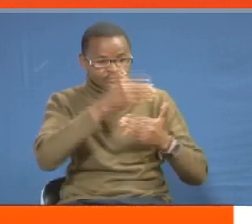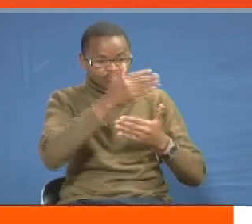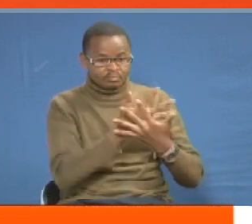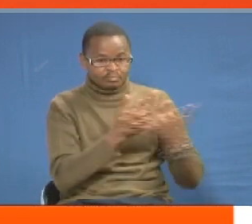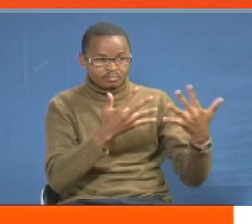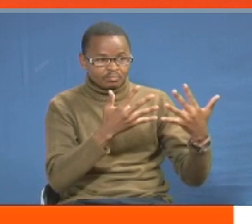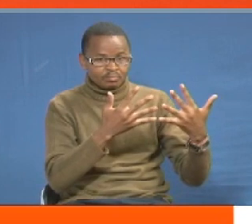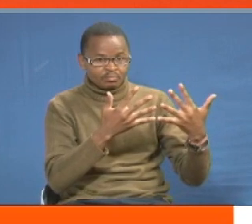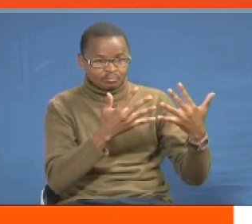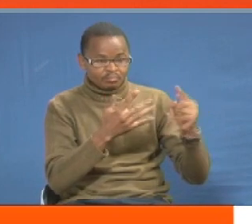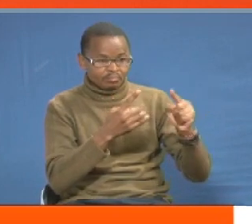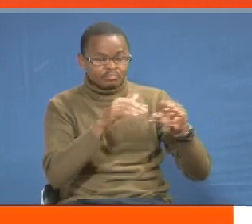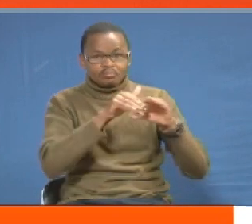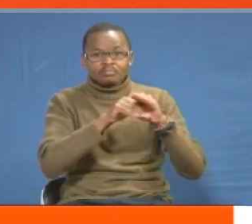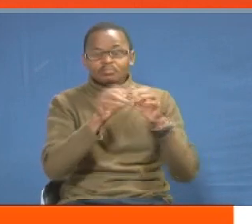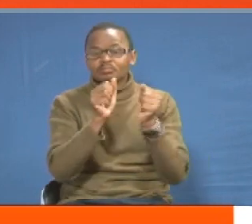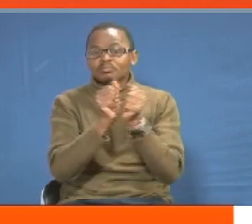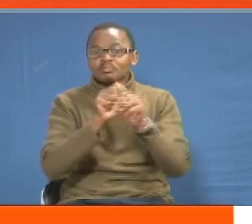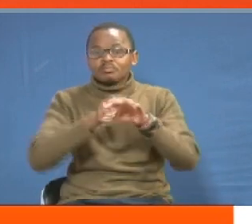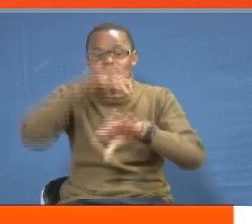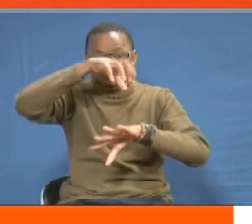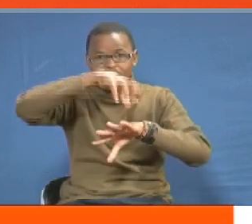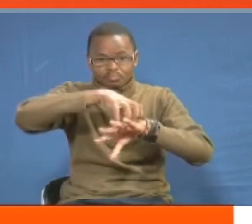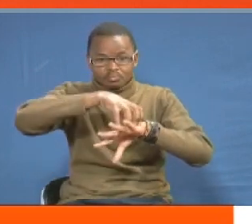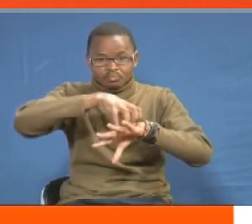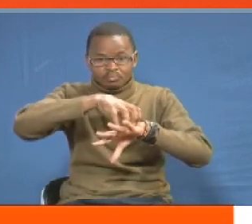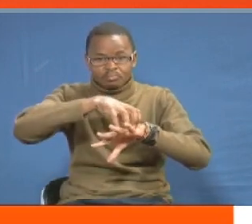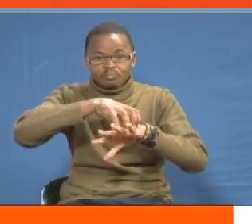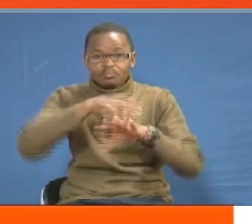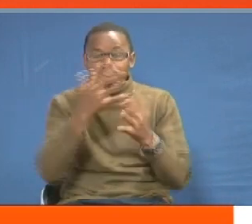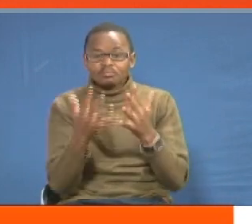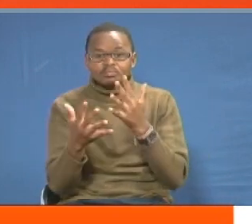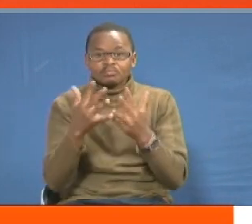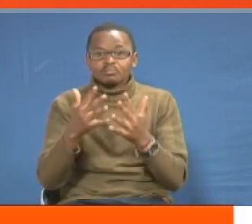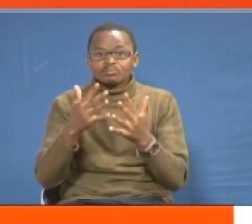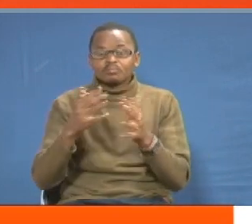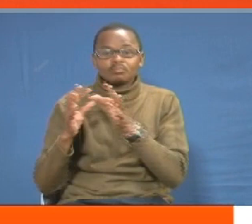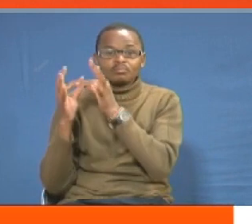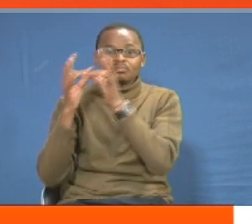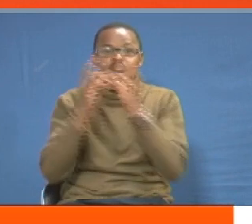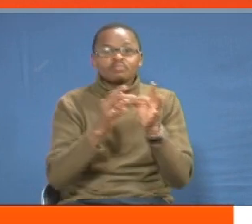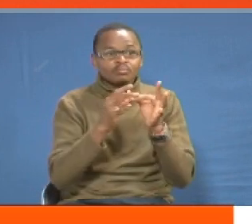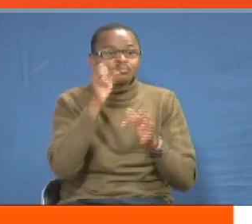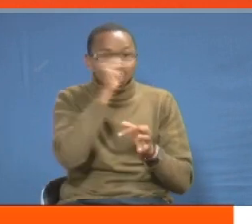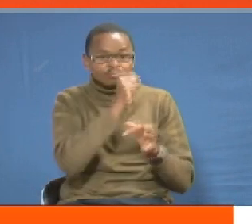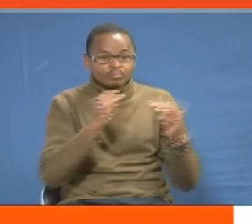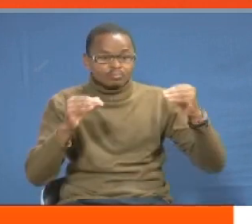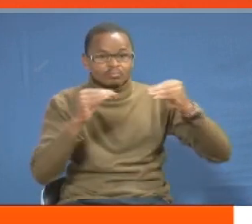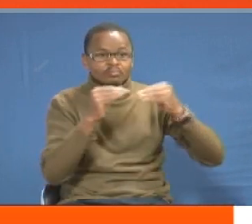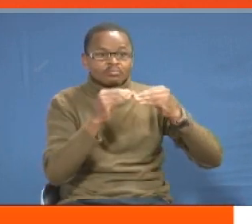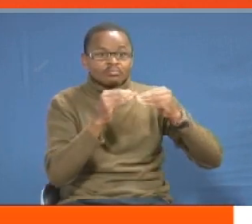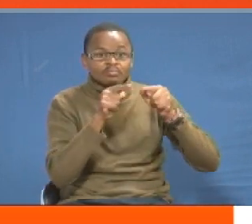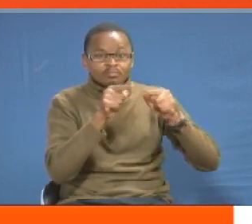the next thing, it will be a decree either in a mosque, or it will be a decree at a culture, at an elders